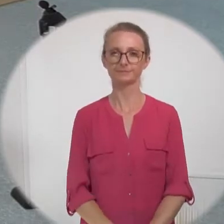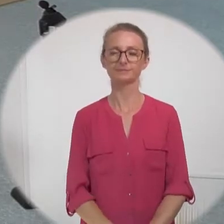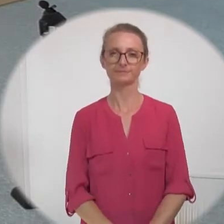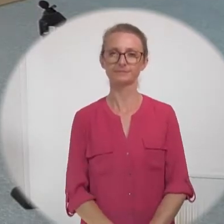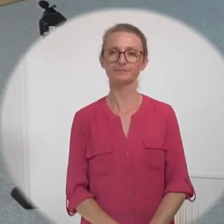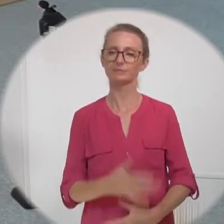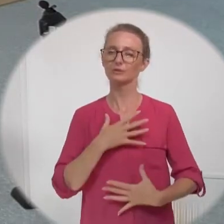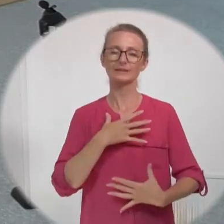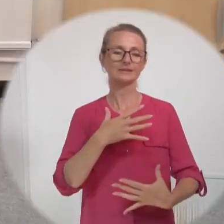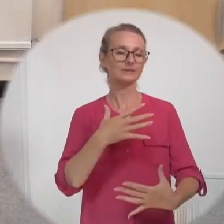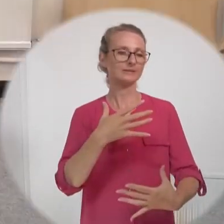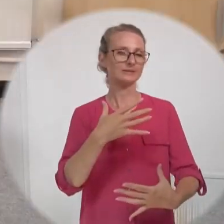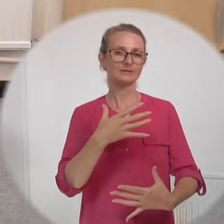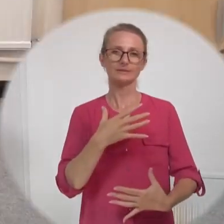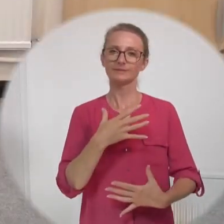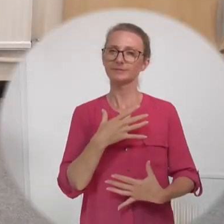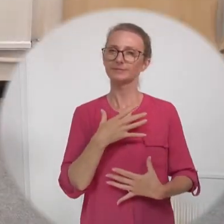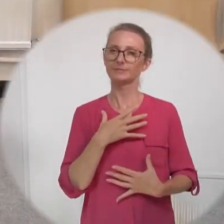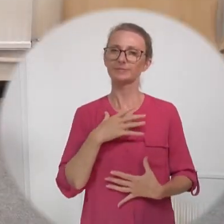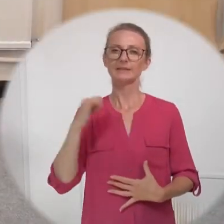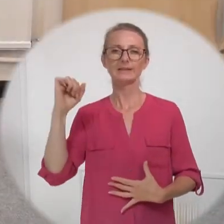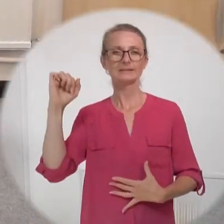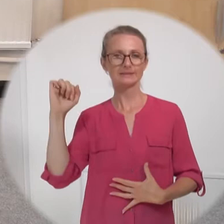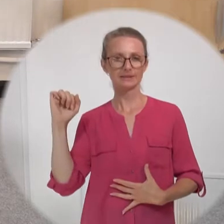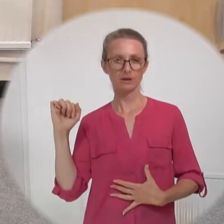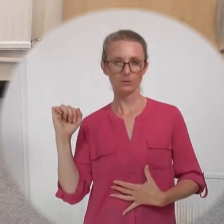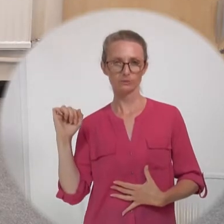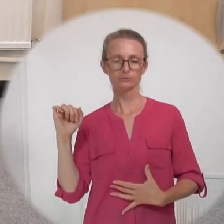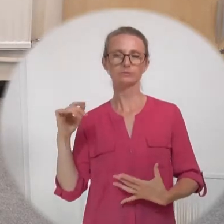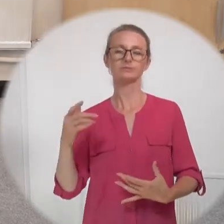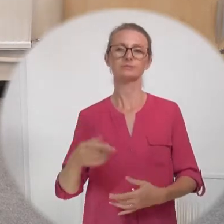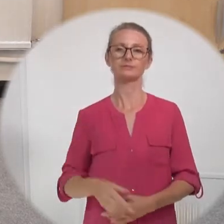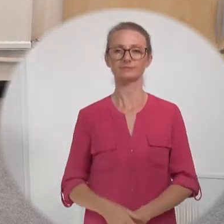Breathe in and out while you're doing it. Sink your hips.